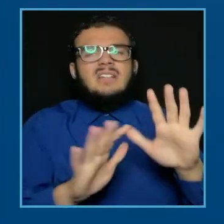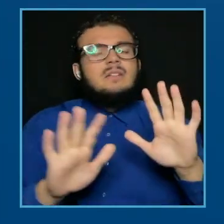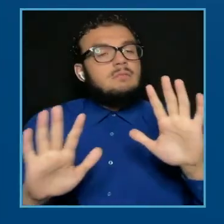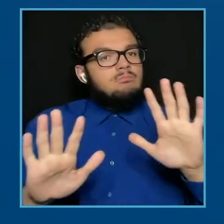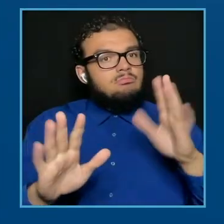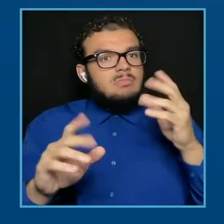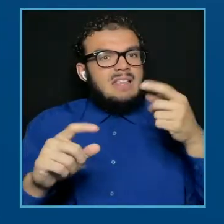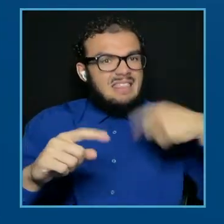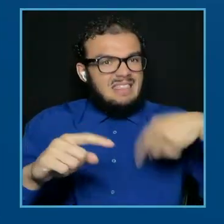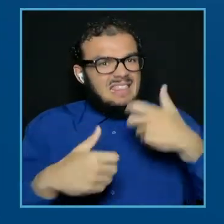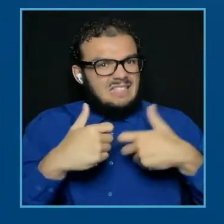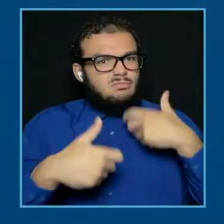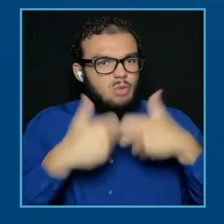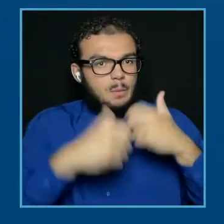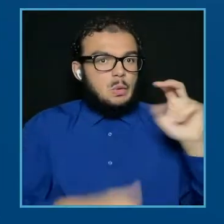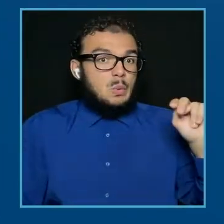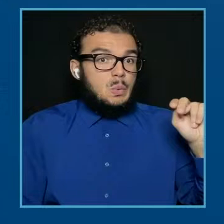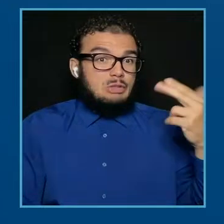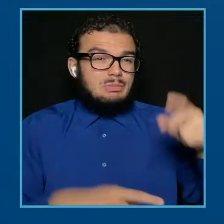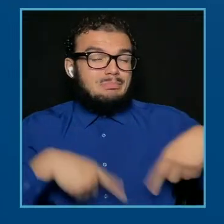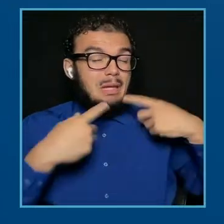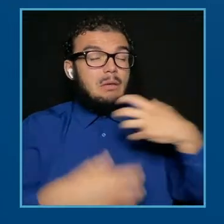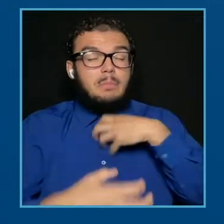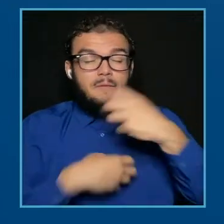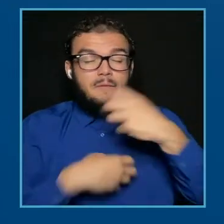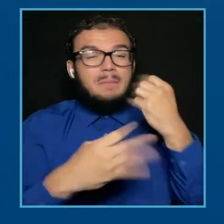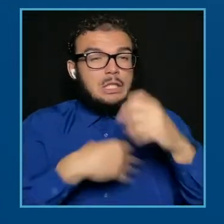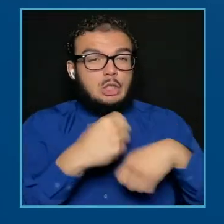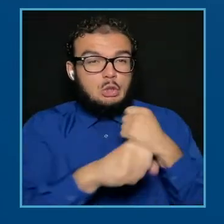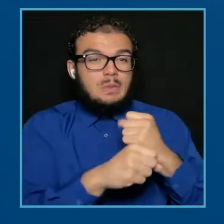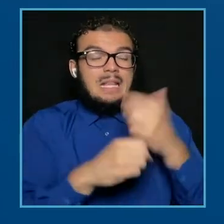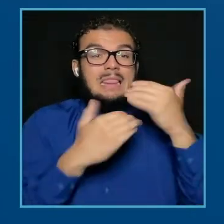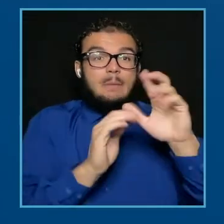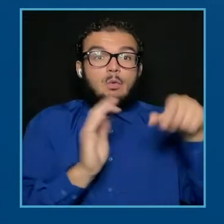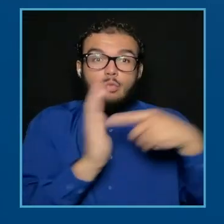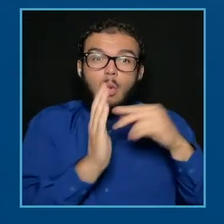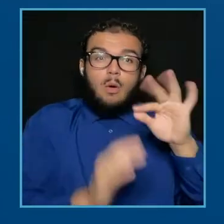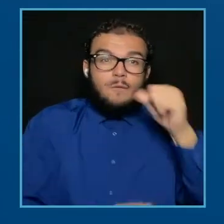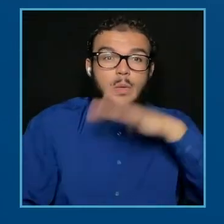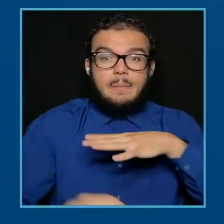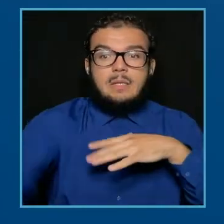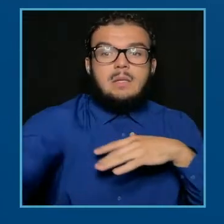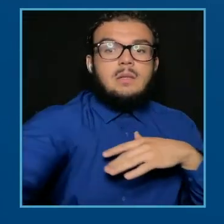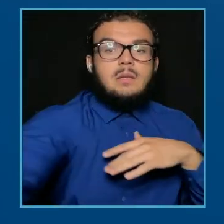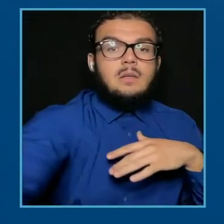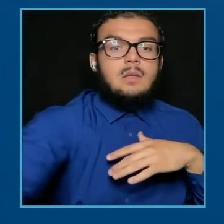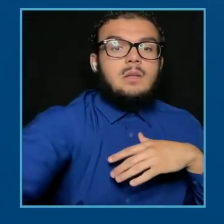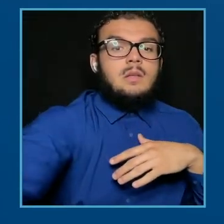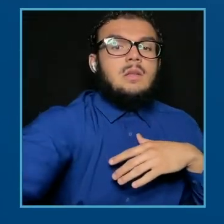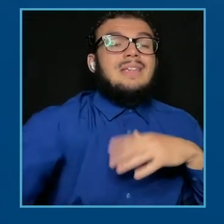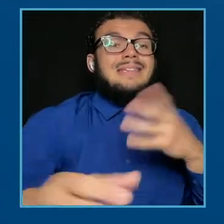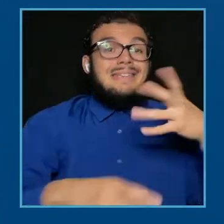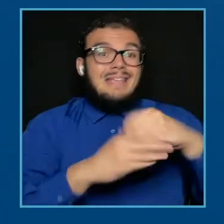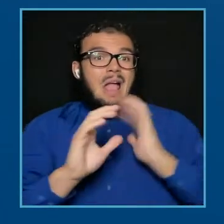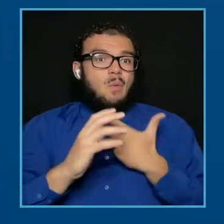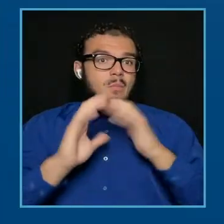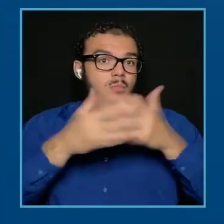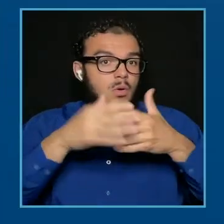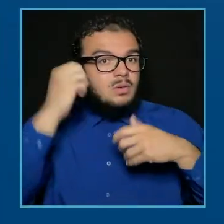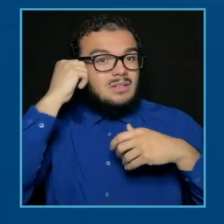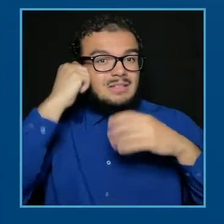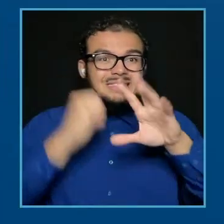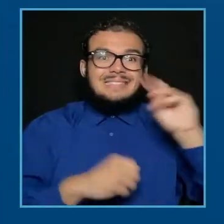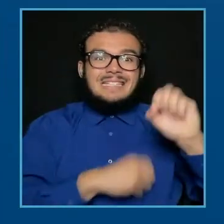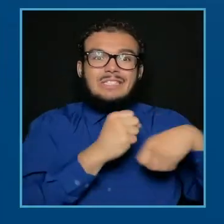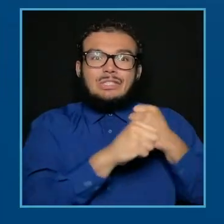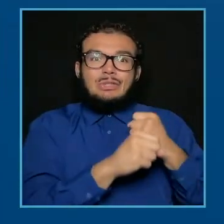problem that New Hampshire's been complaining about for years. It's limiting the role of women in our party. That, 60 years ago when we put the role in saying